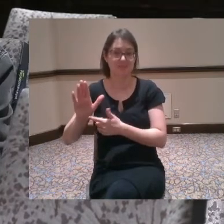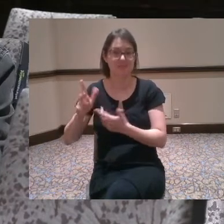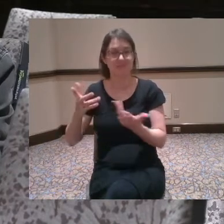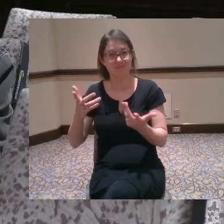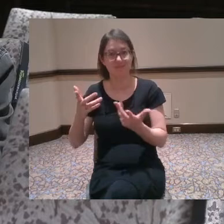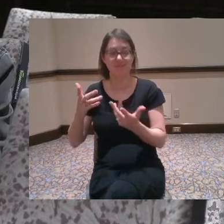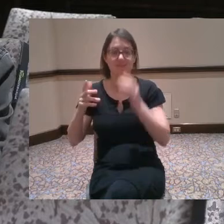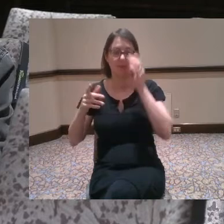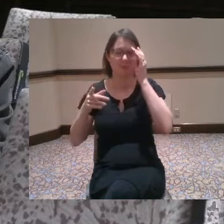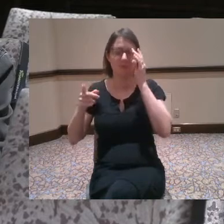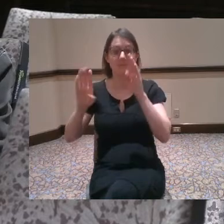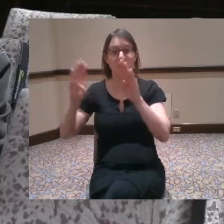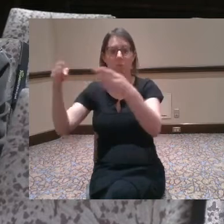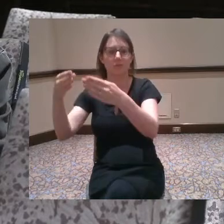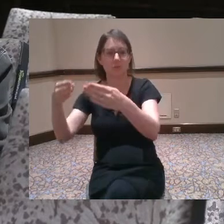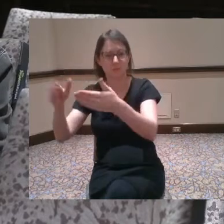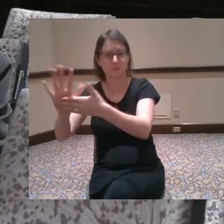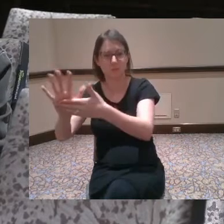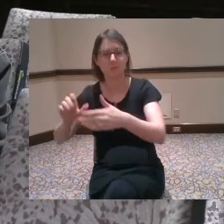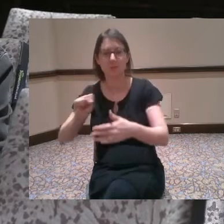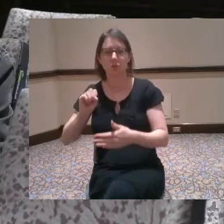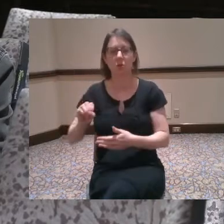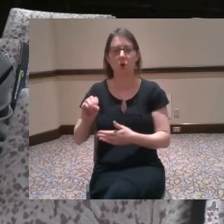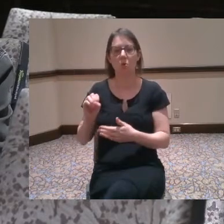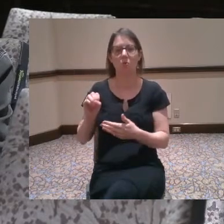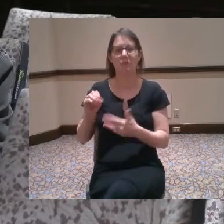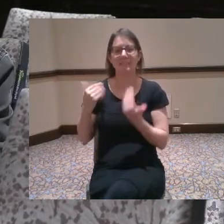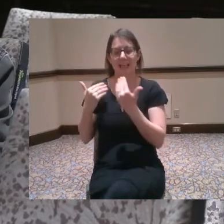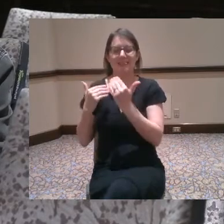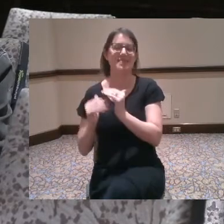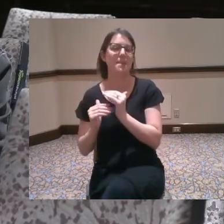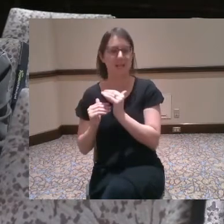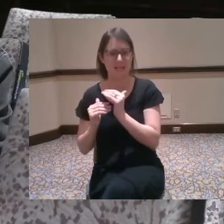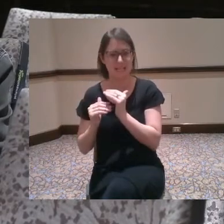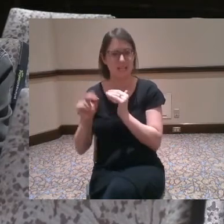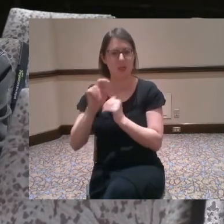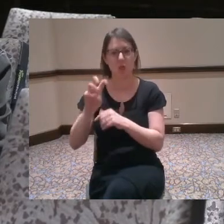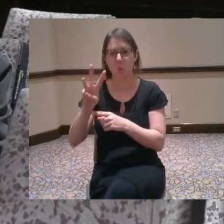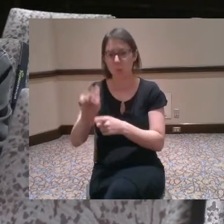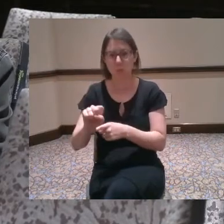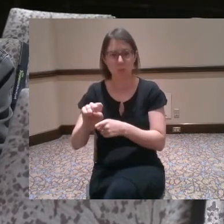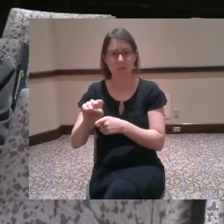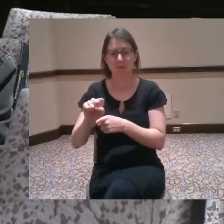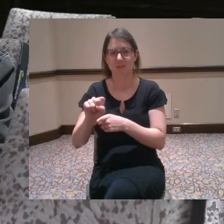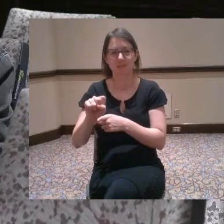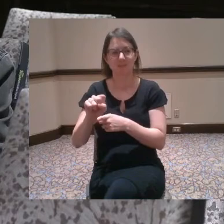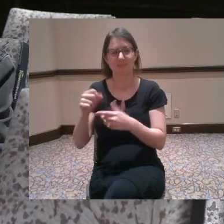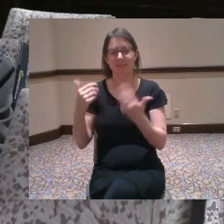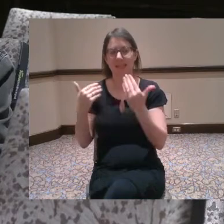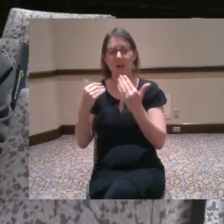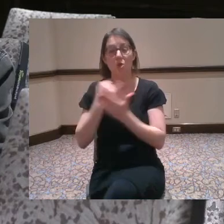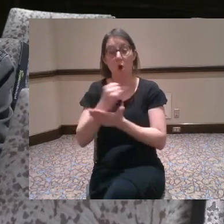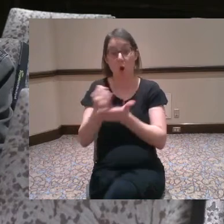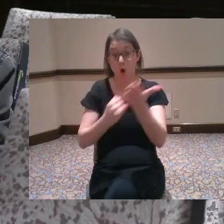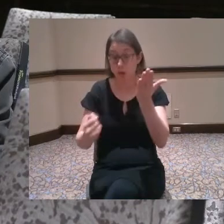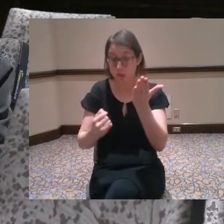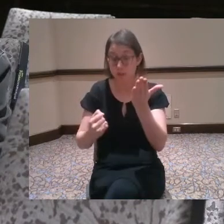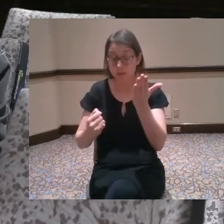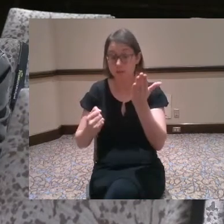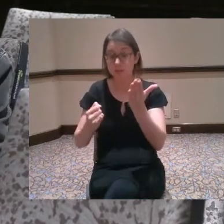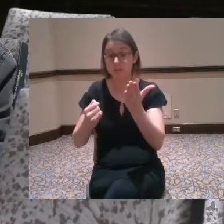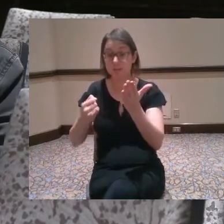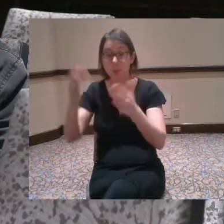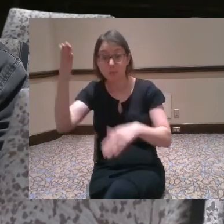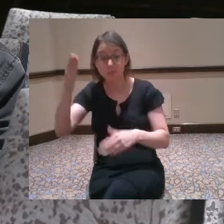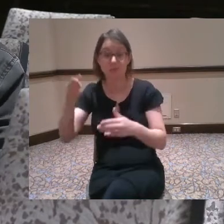amount of coverage that the Morning News allows for the arts is so incredibly limited compared to what it